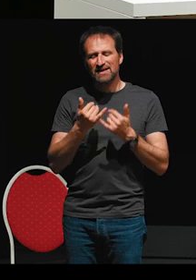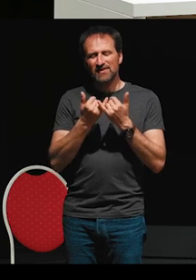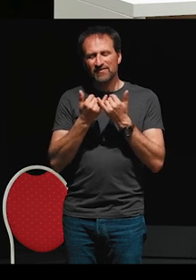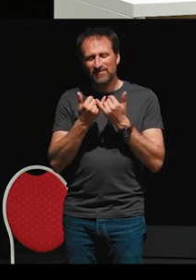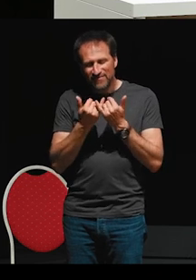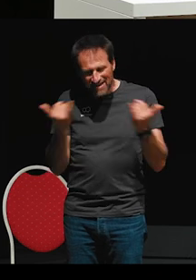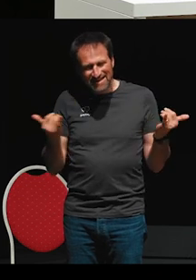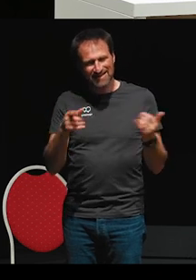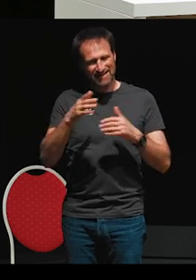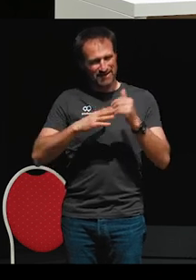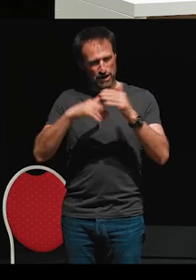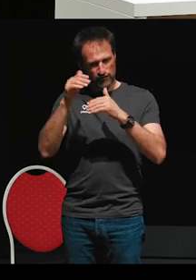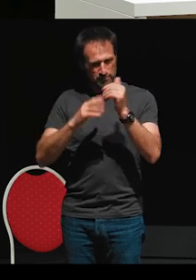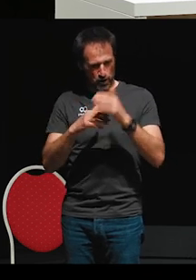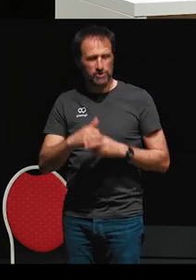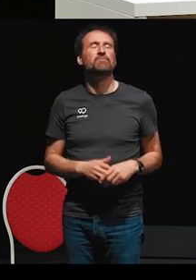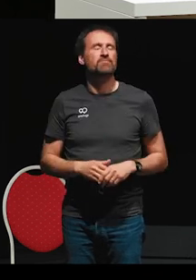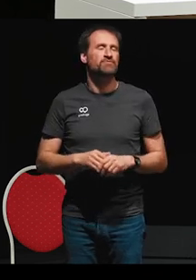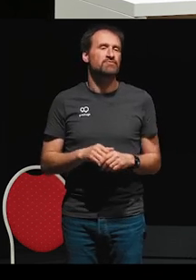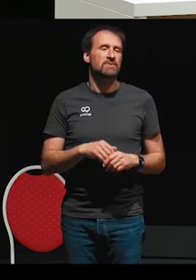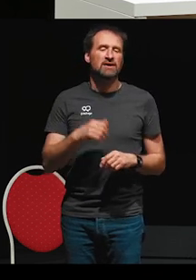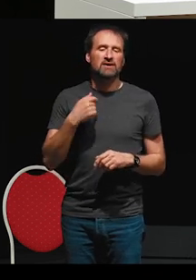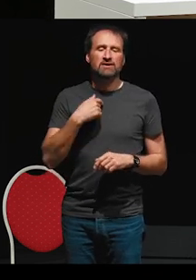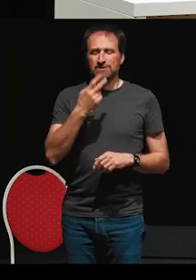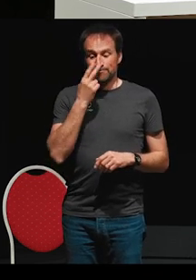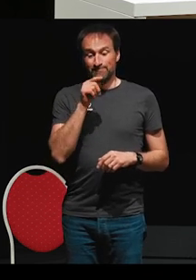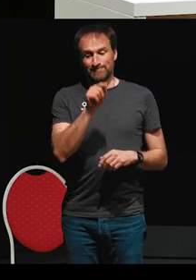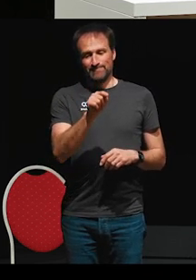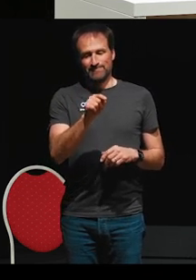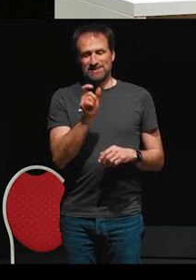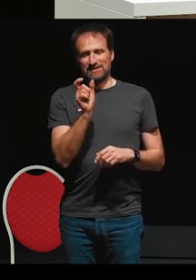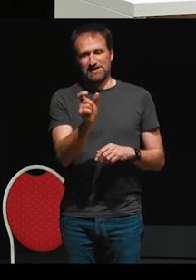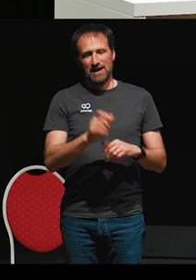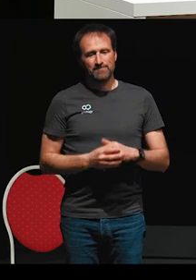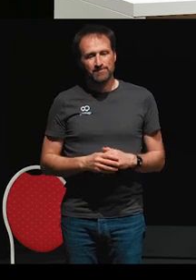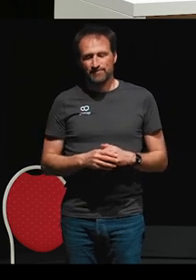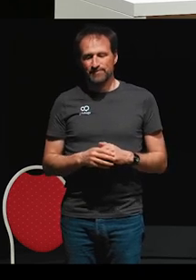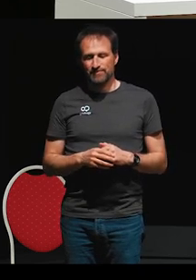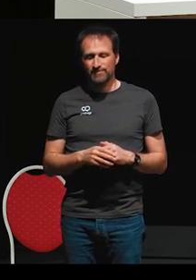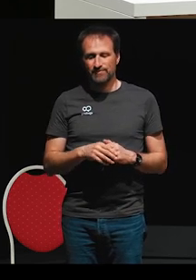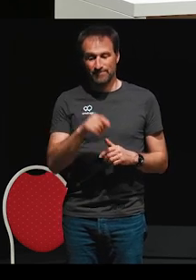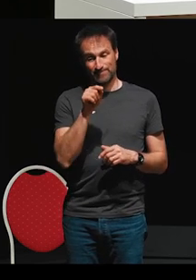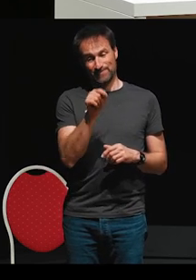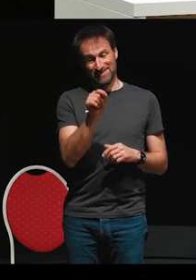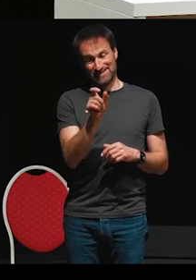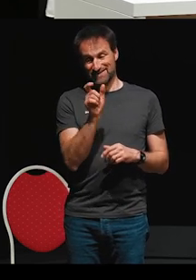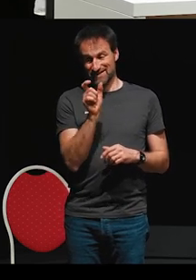how this is built. I want to go to that file. That file is